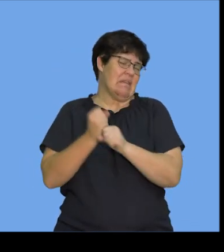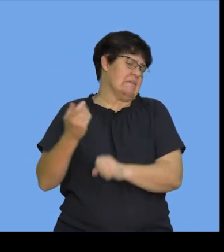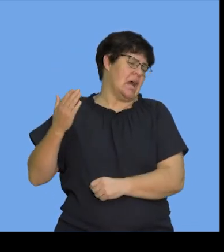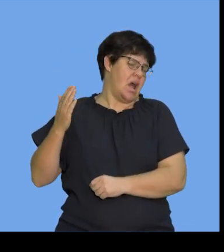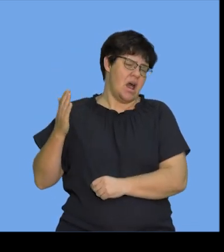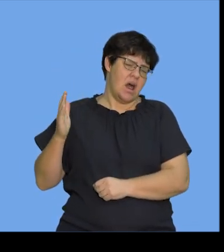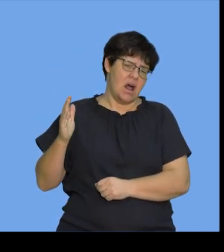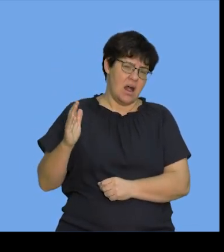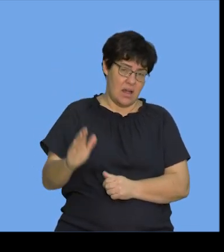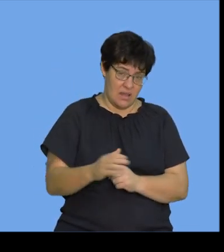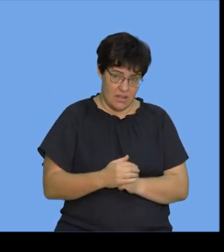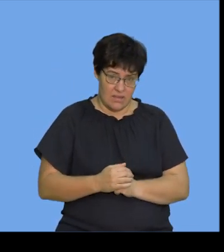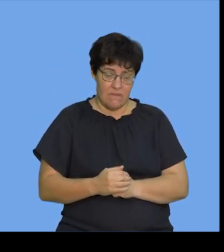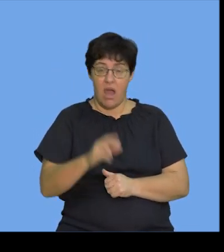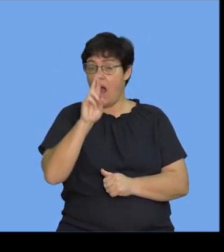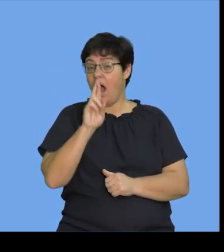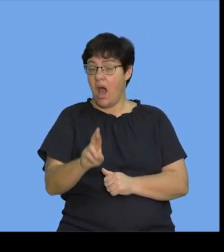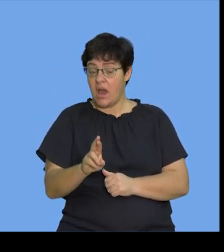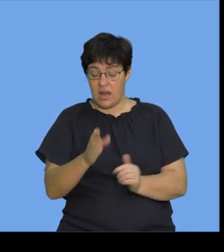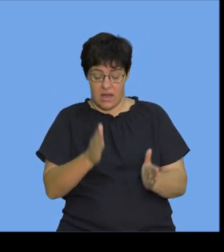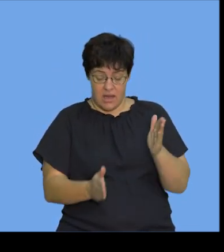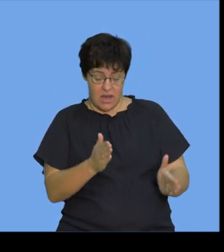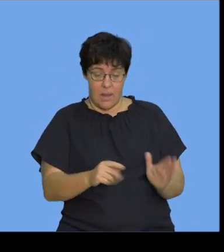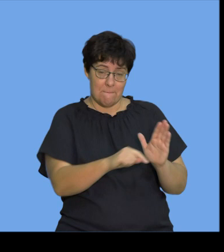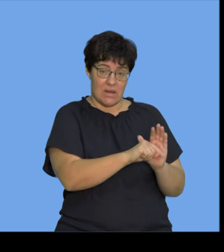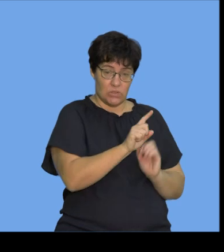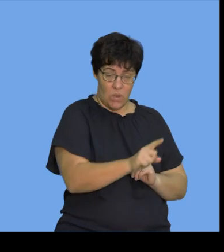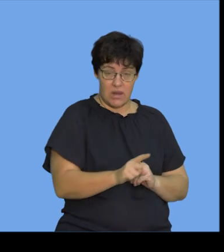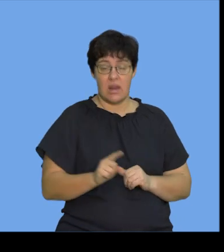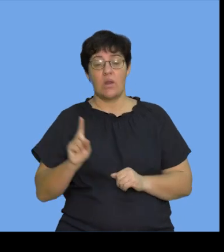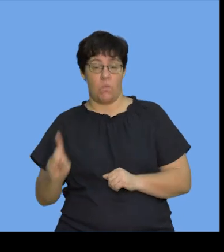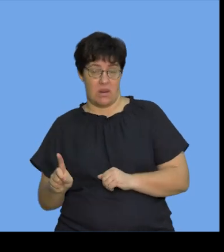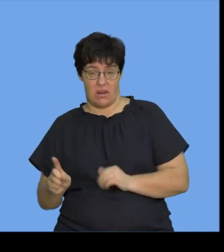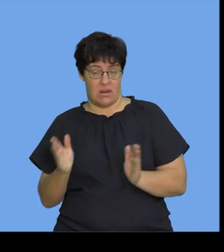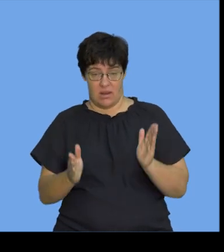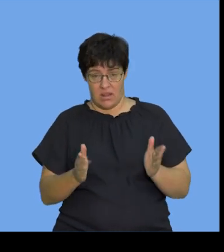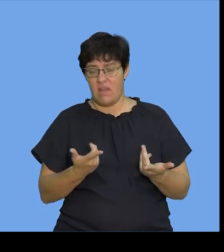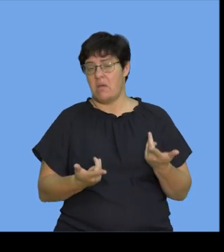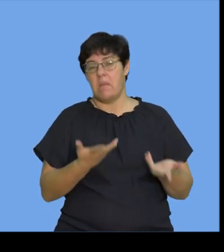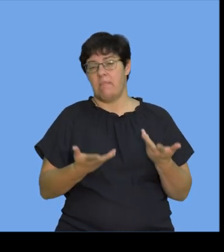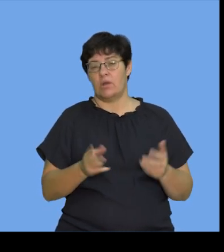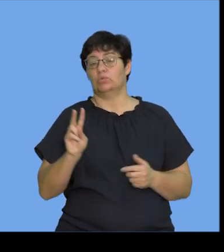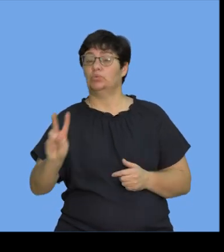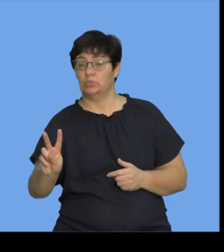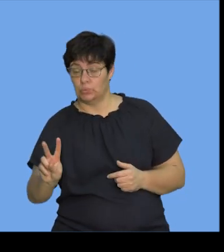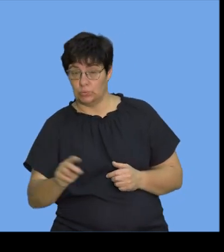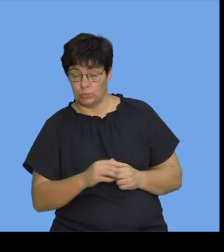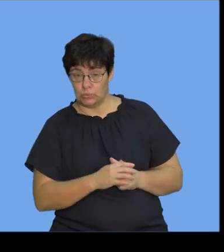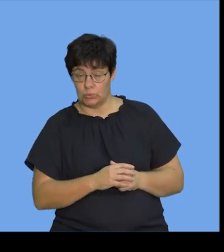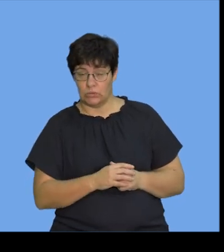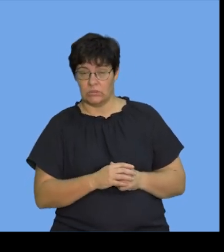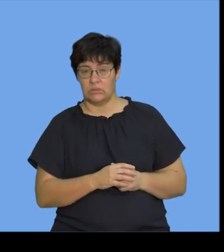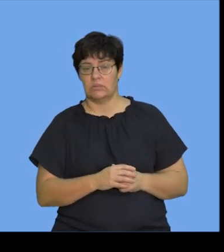And then if r does not lie between the -1 and 1, so if my r is like 2, then that